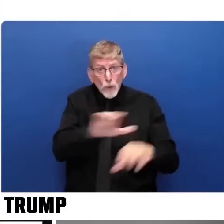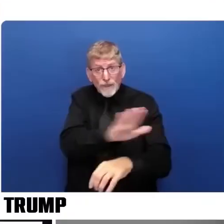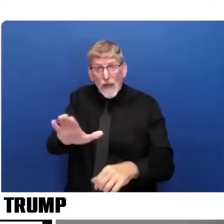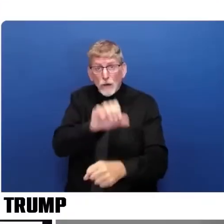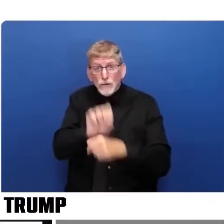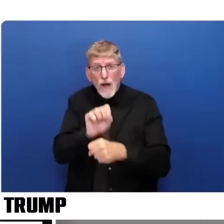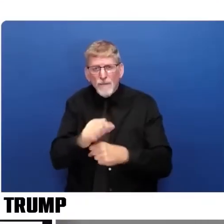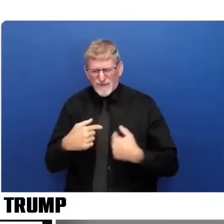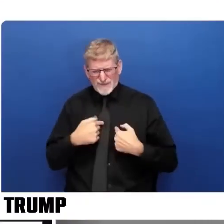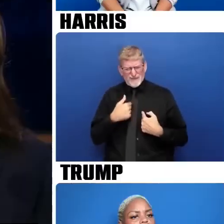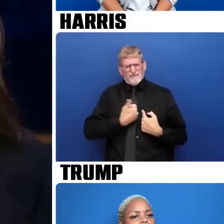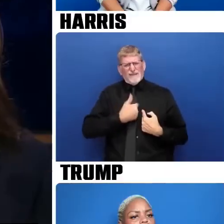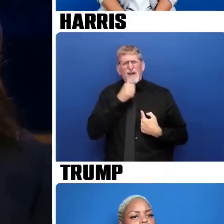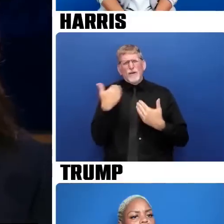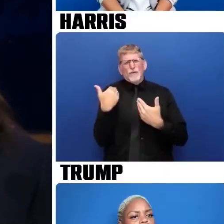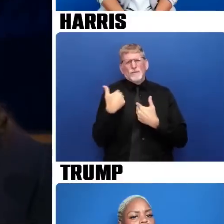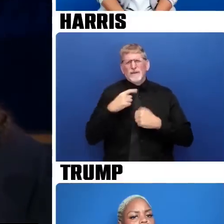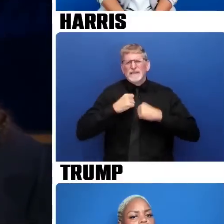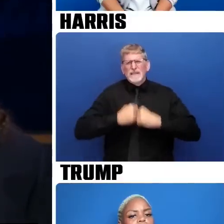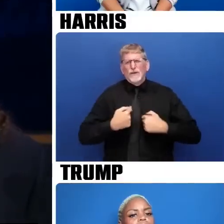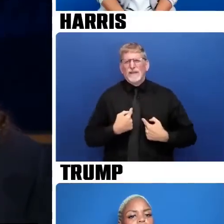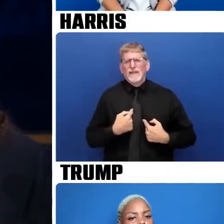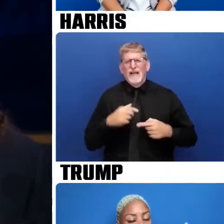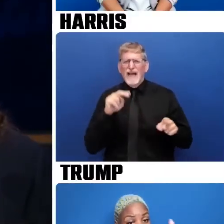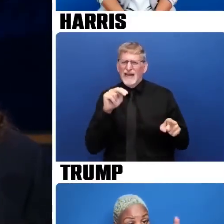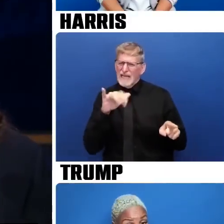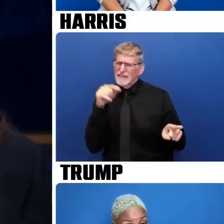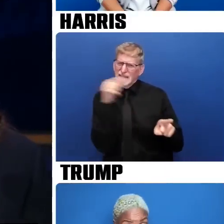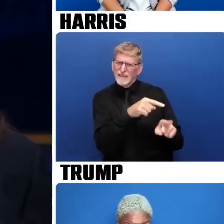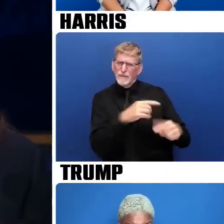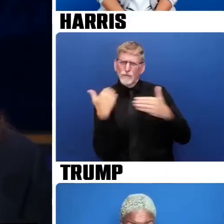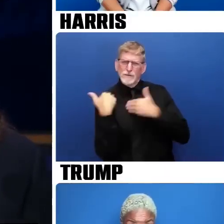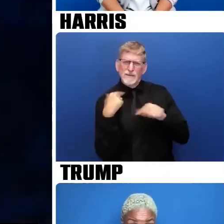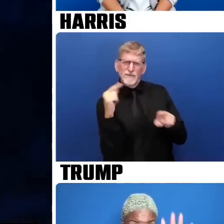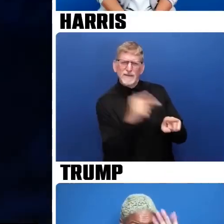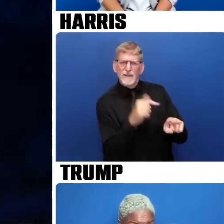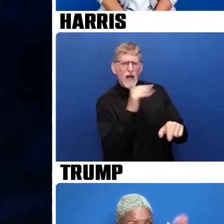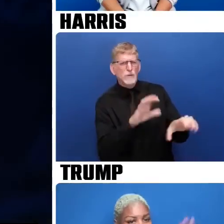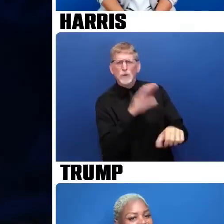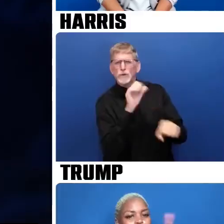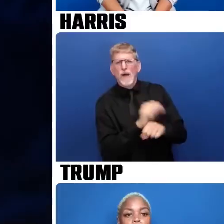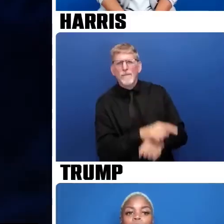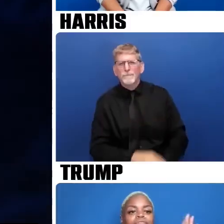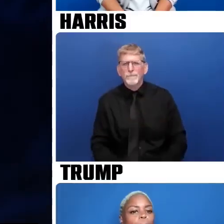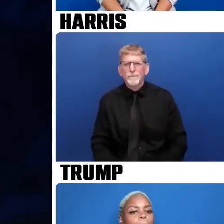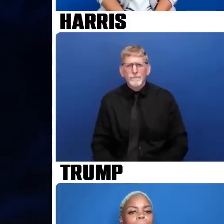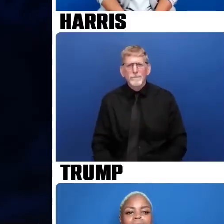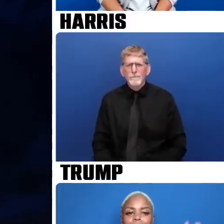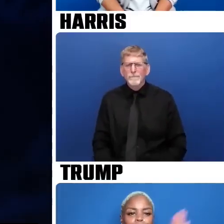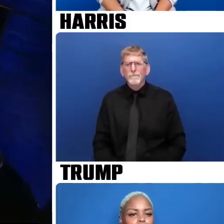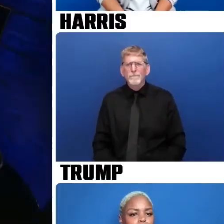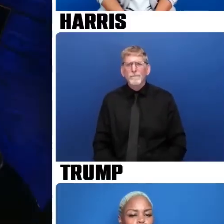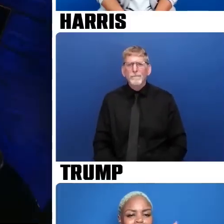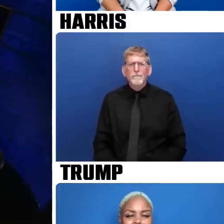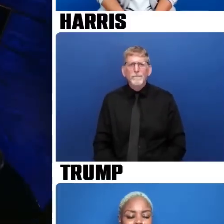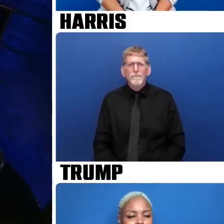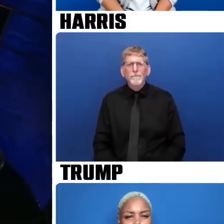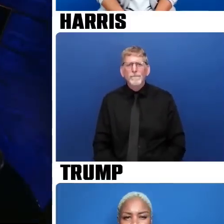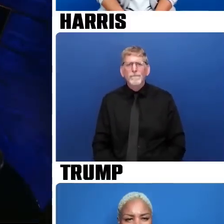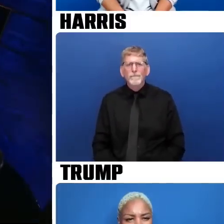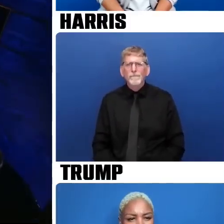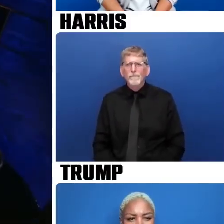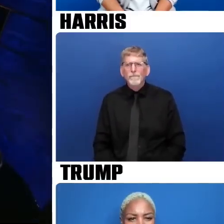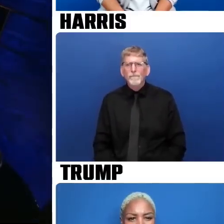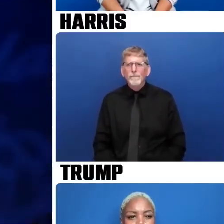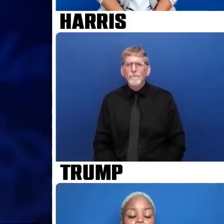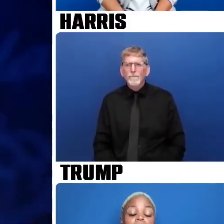do her job. The question was about you as president, not about former Speaker Pelosi. But I do want Vice President Harris to respond here. I